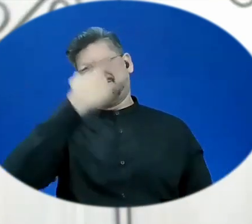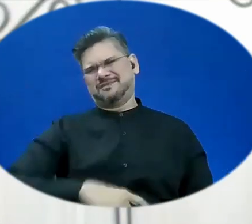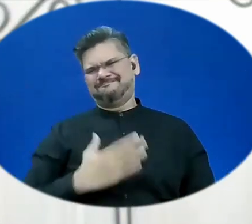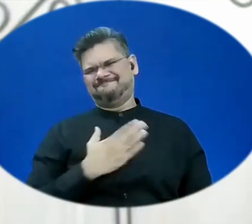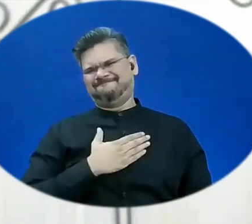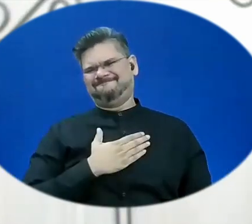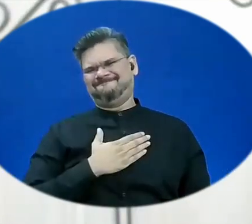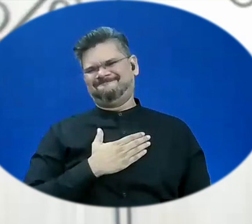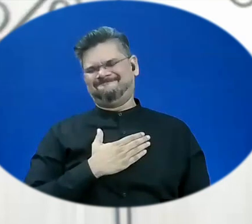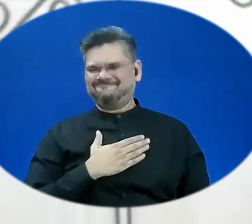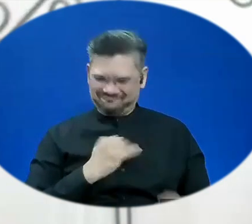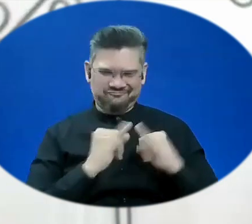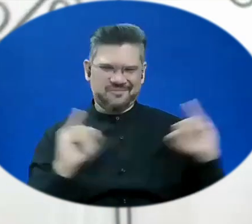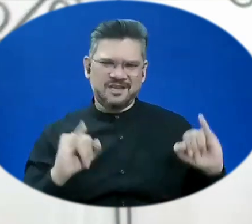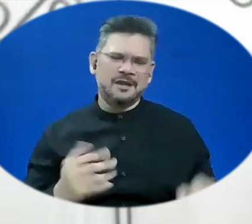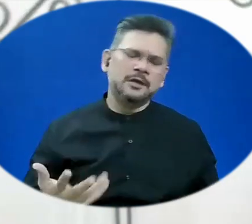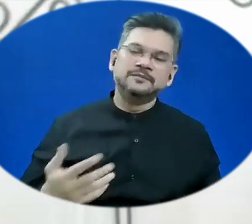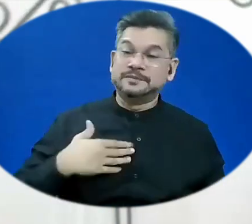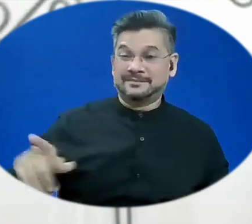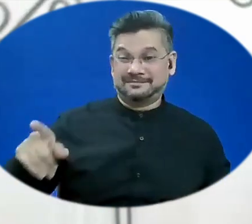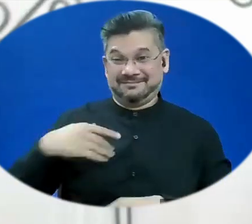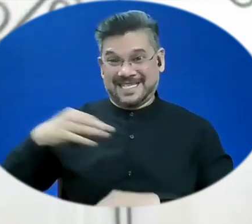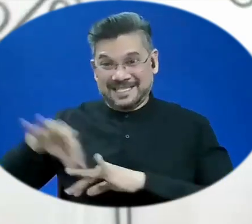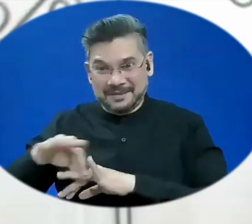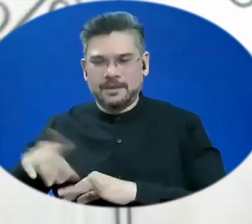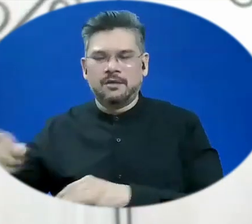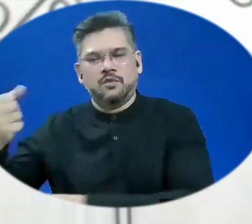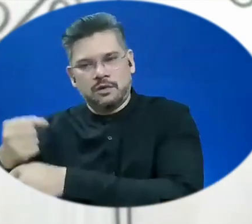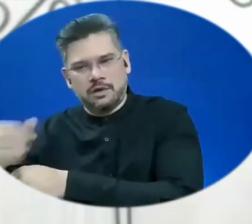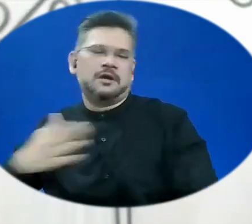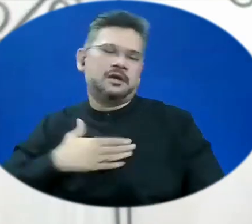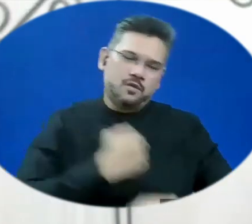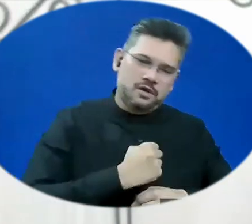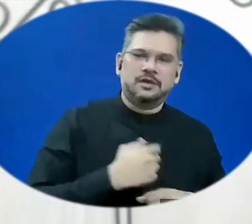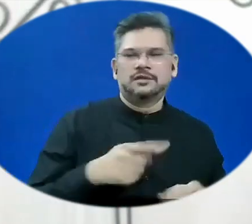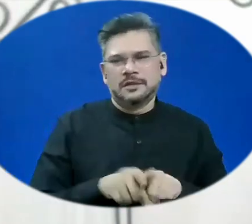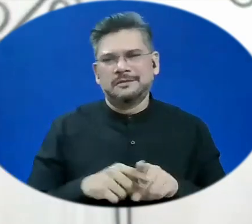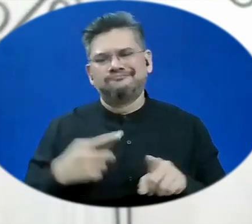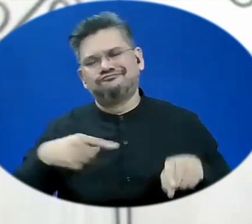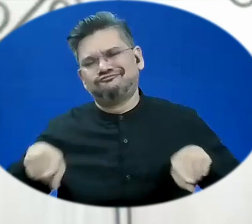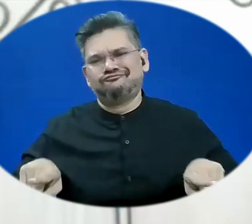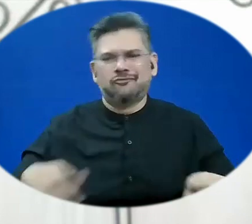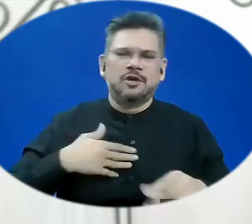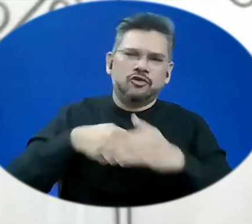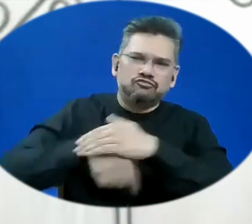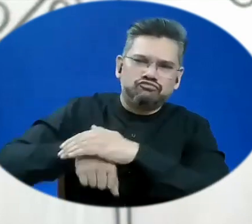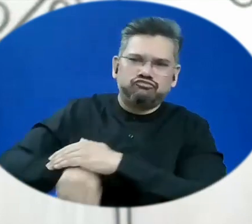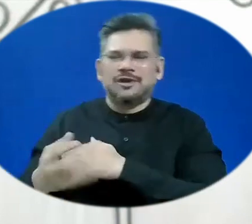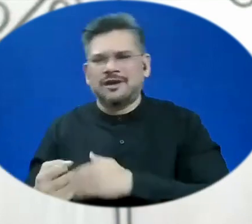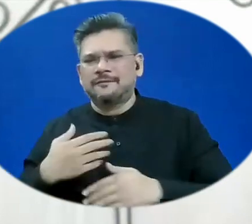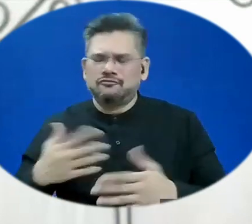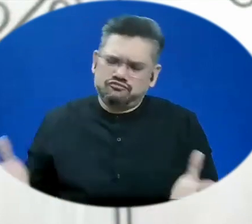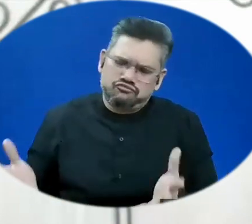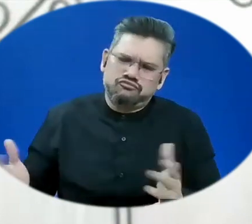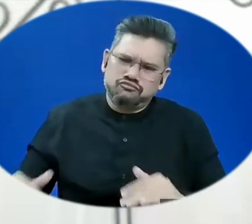has been my entire life, that my husband, worked and I worked and we managed the children, and we just were two independent individuals